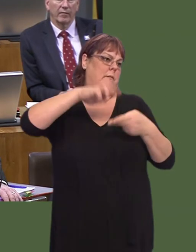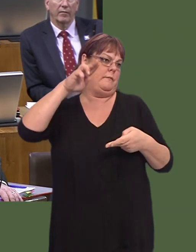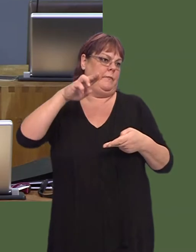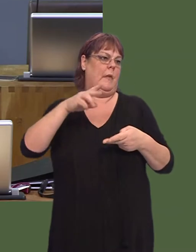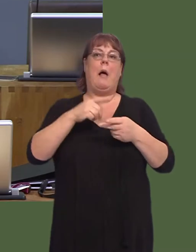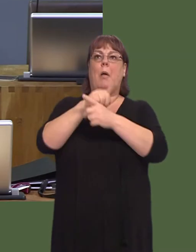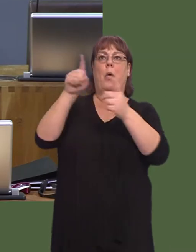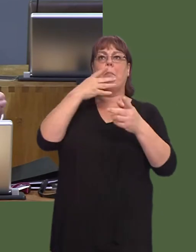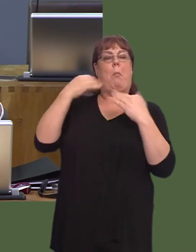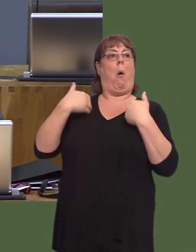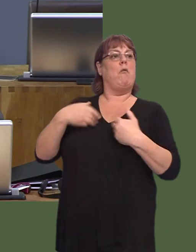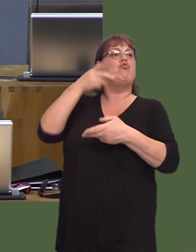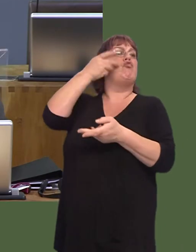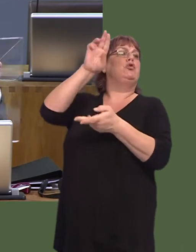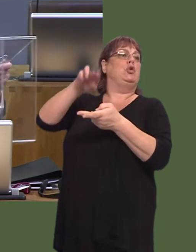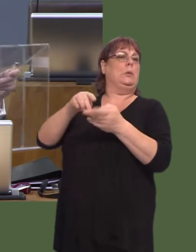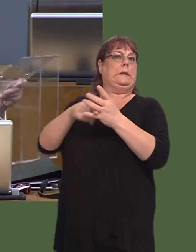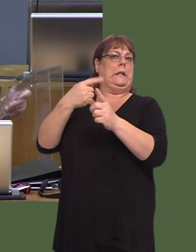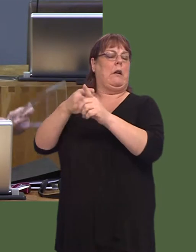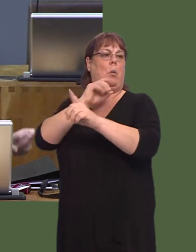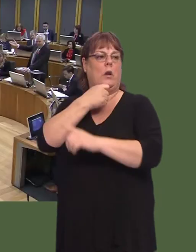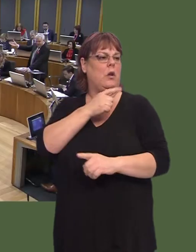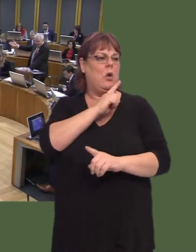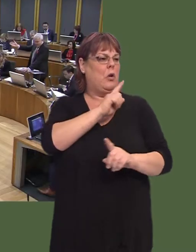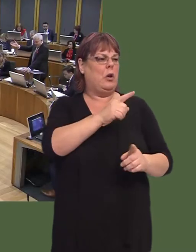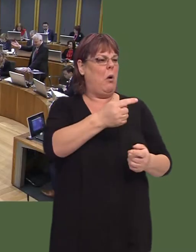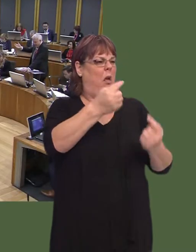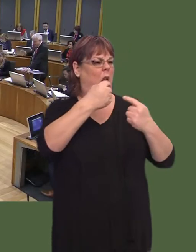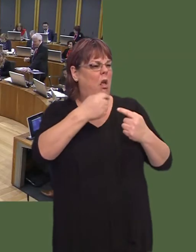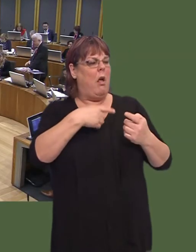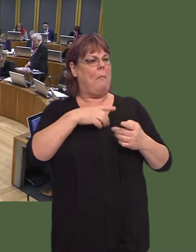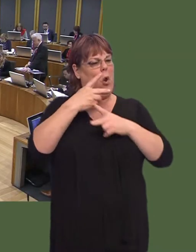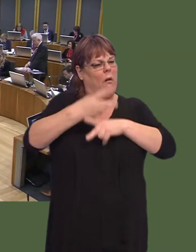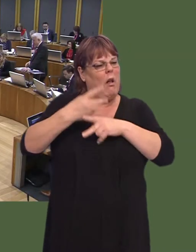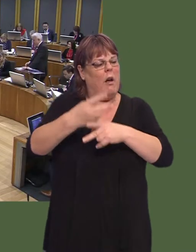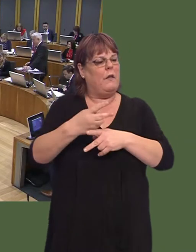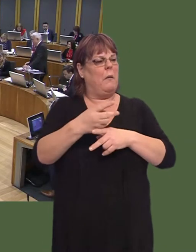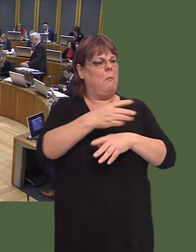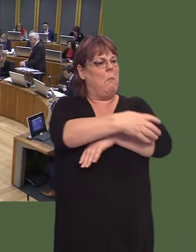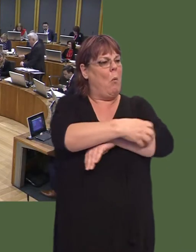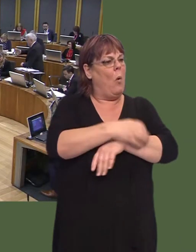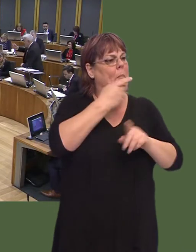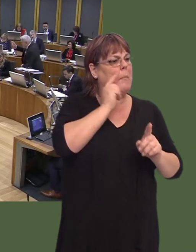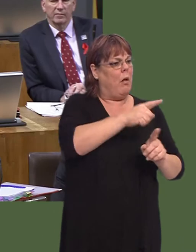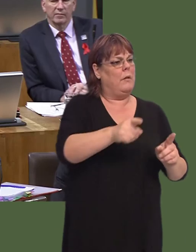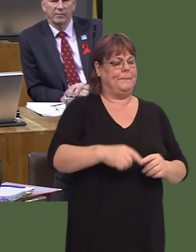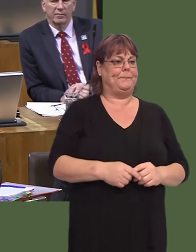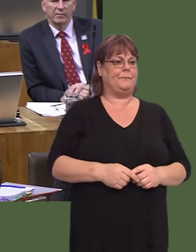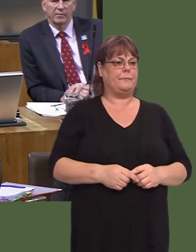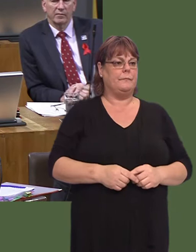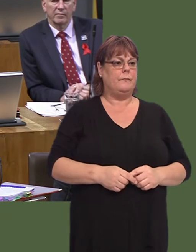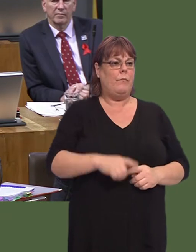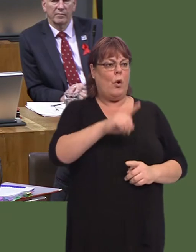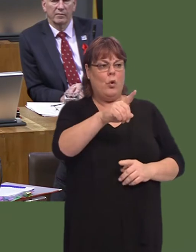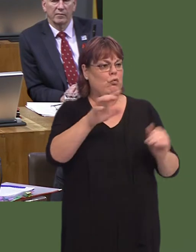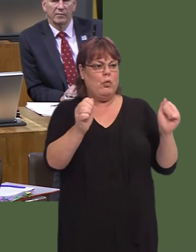them for people who are earning more. So he's in no position to lecture anybody else about looking after poorer people. And let me ask him this. At the end of the